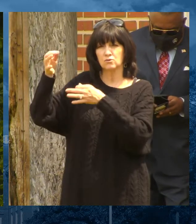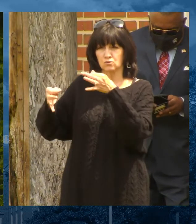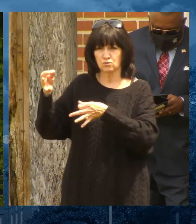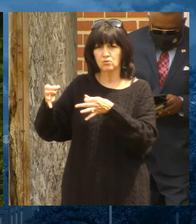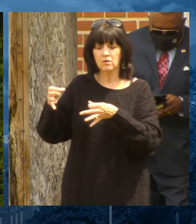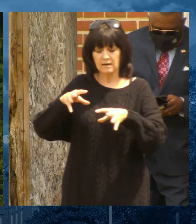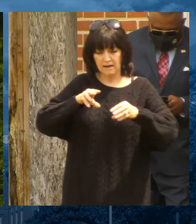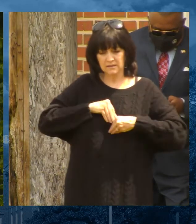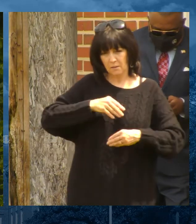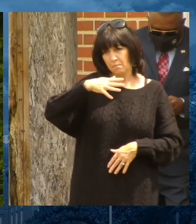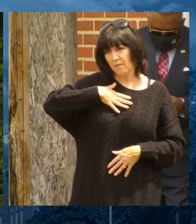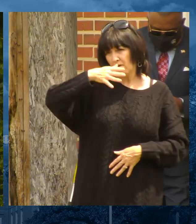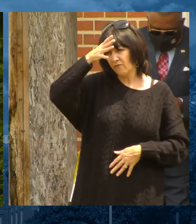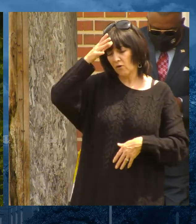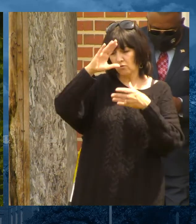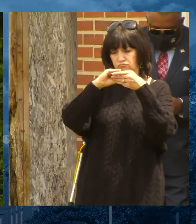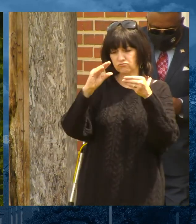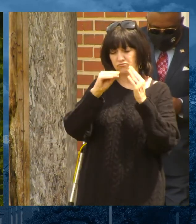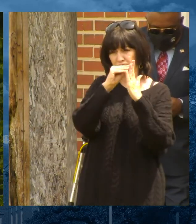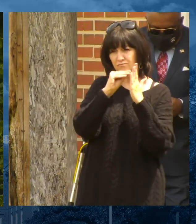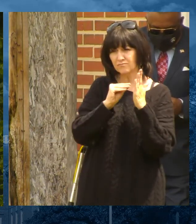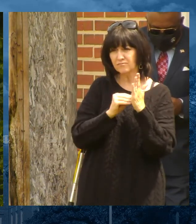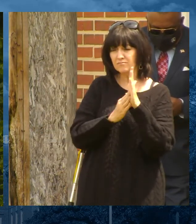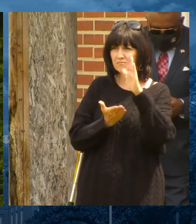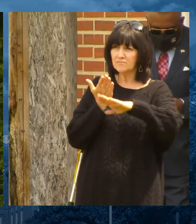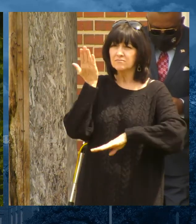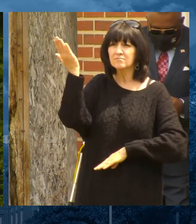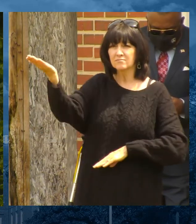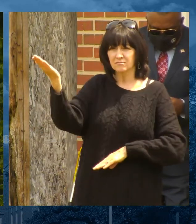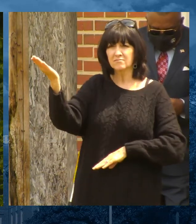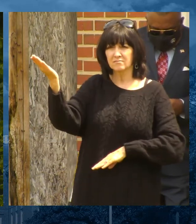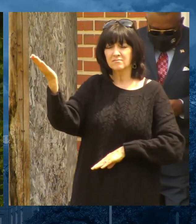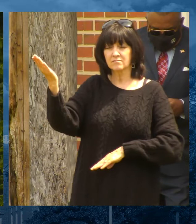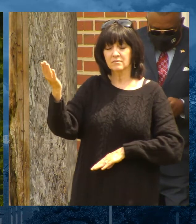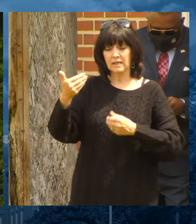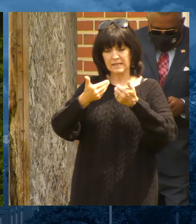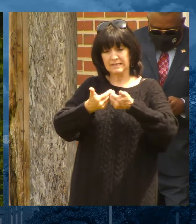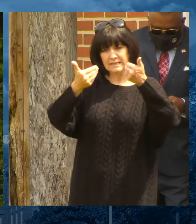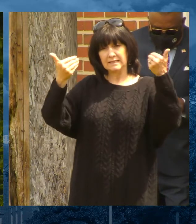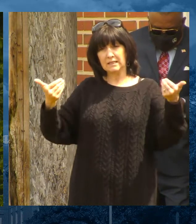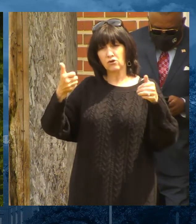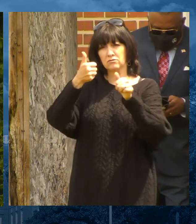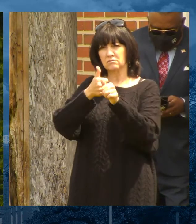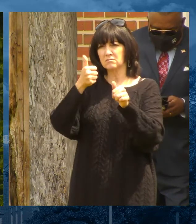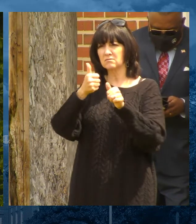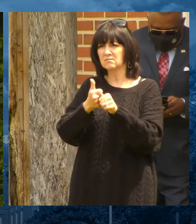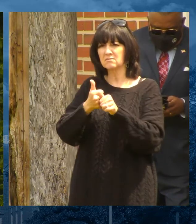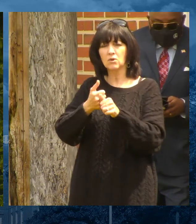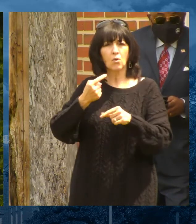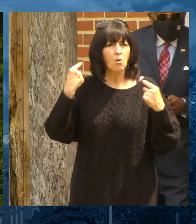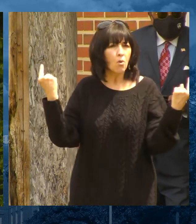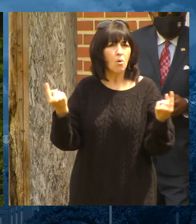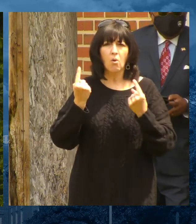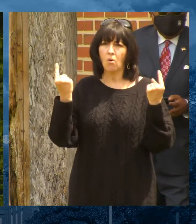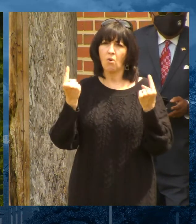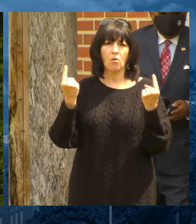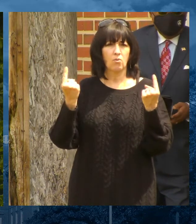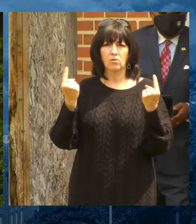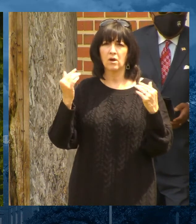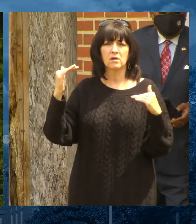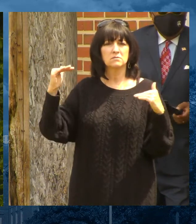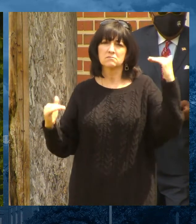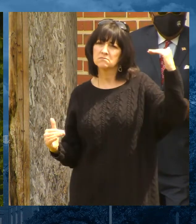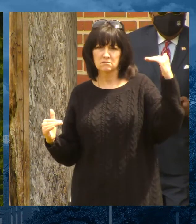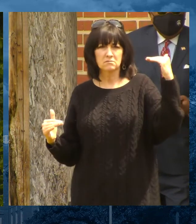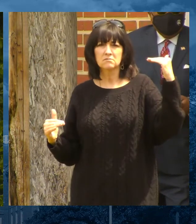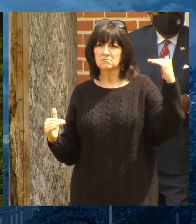versus Gebhardt, that segregation per se results in unequal treatment to black